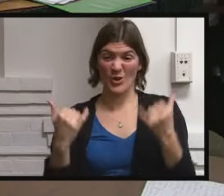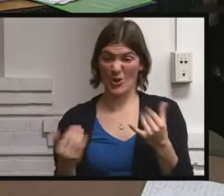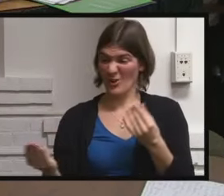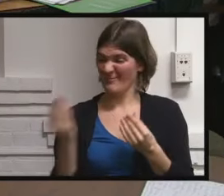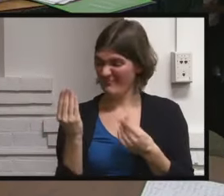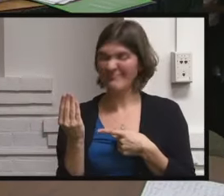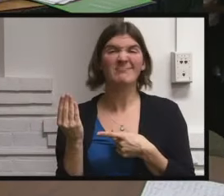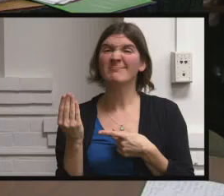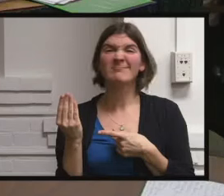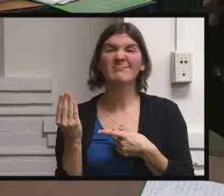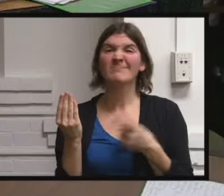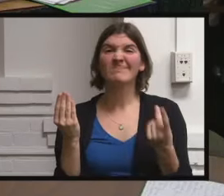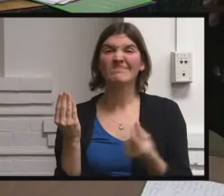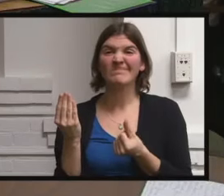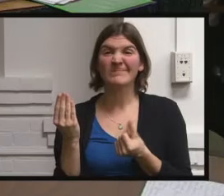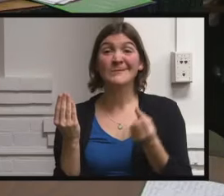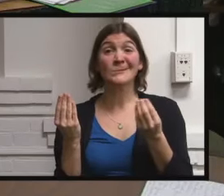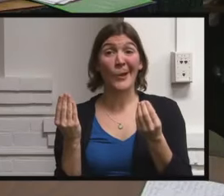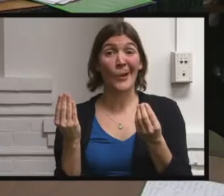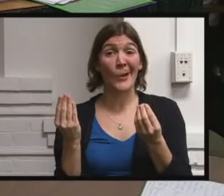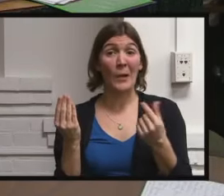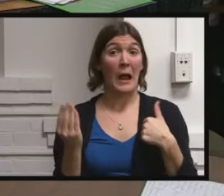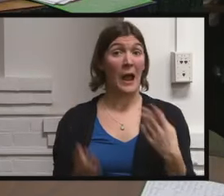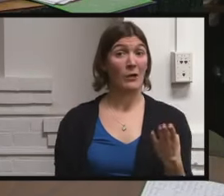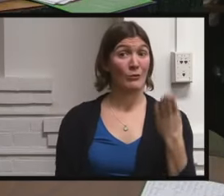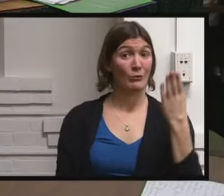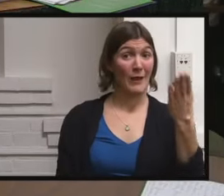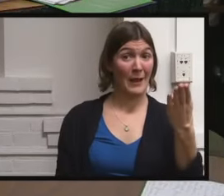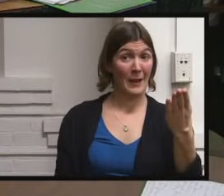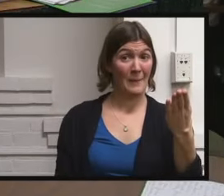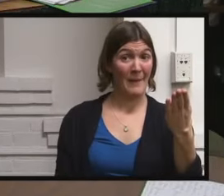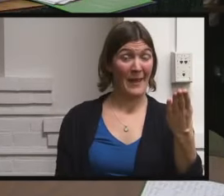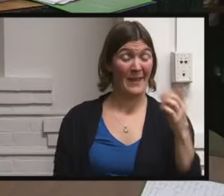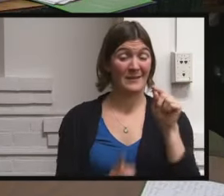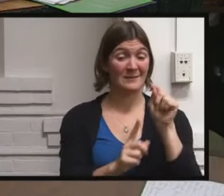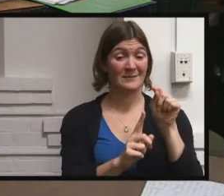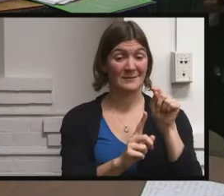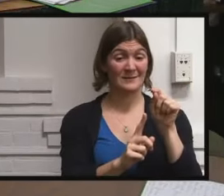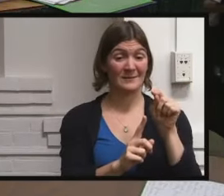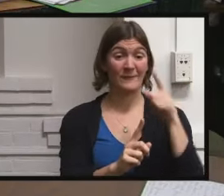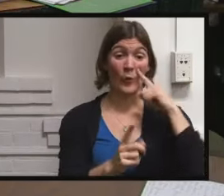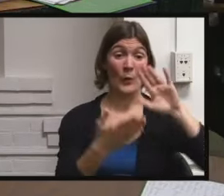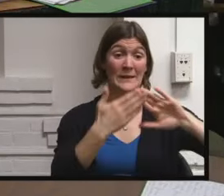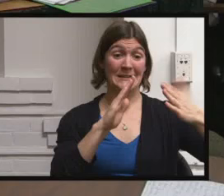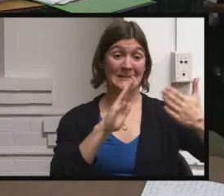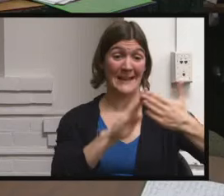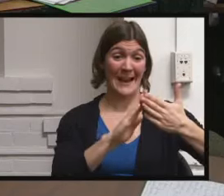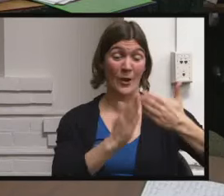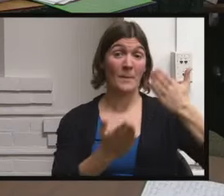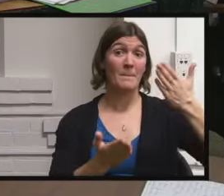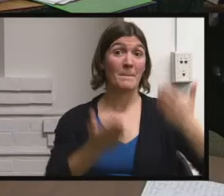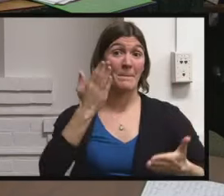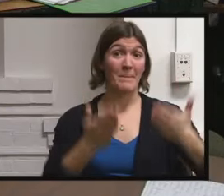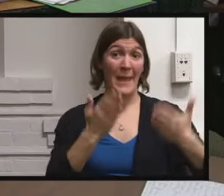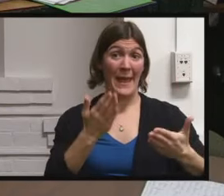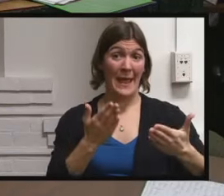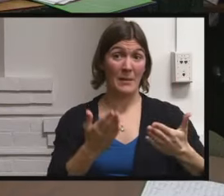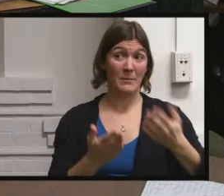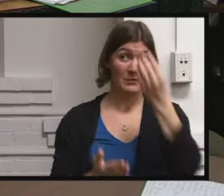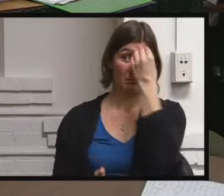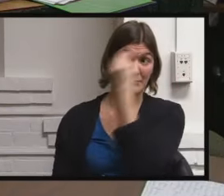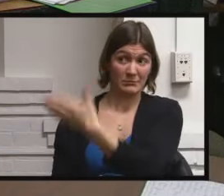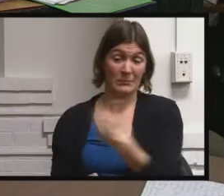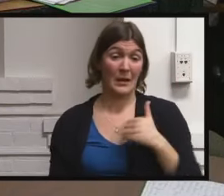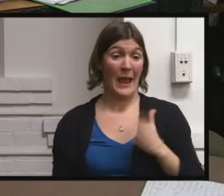data. And so the recommendation that's in your backup related to the town potentially taking a position that we would utilize our